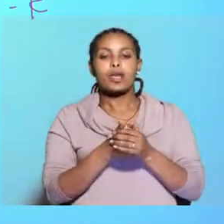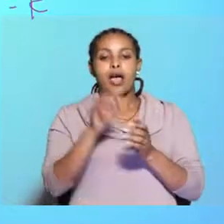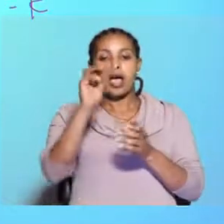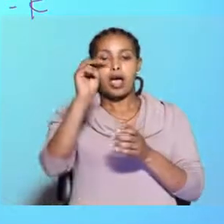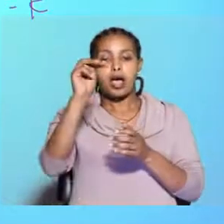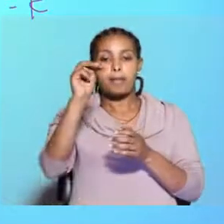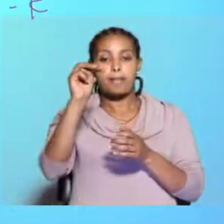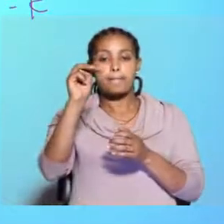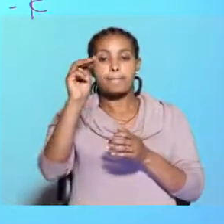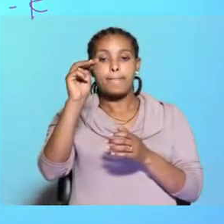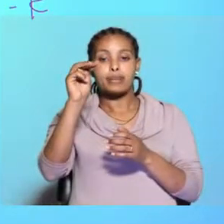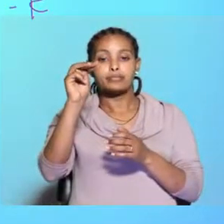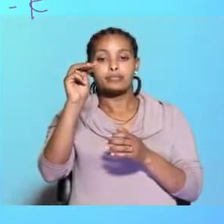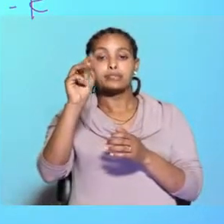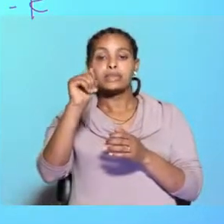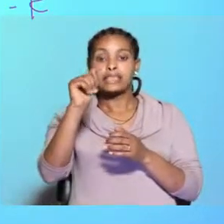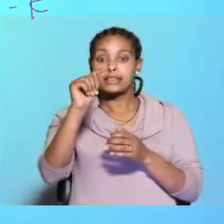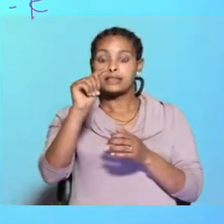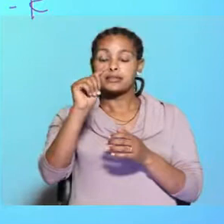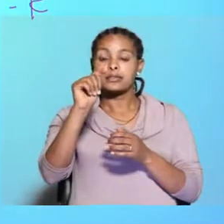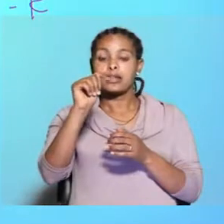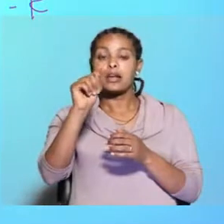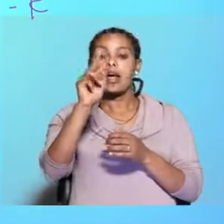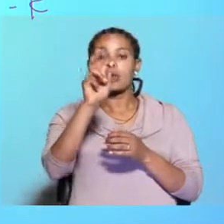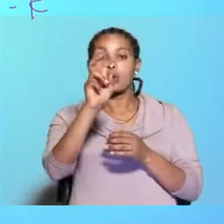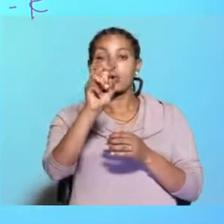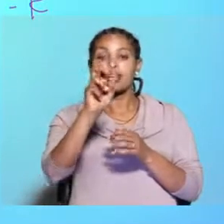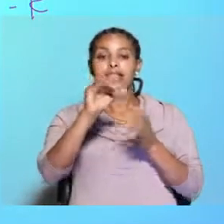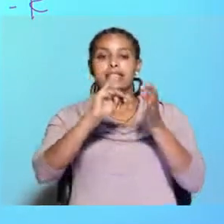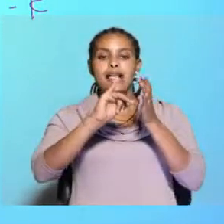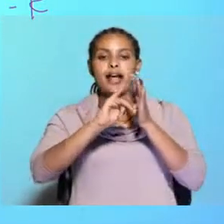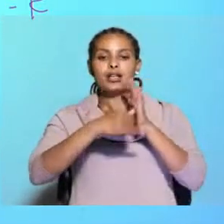M at time t when t is 20 seconds is